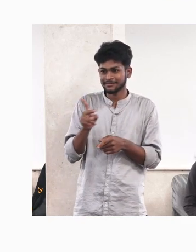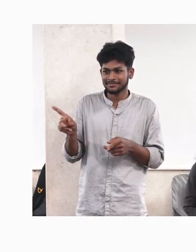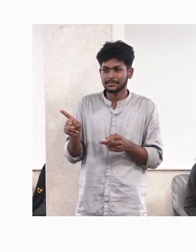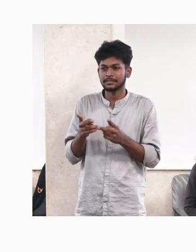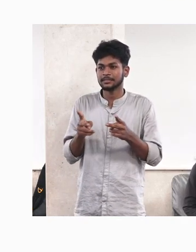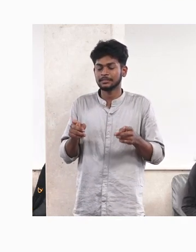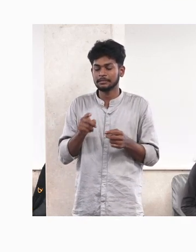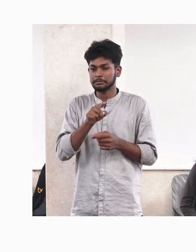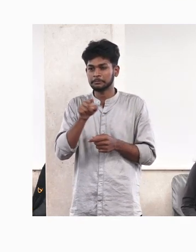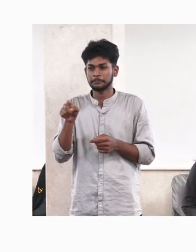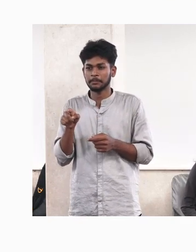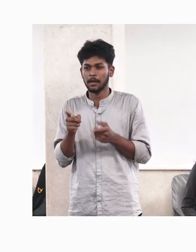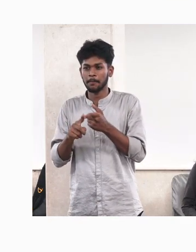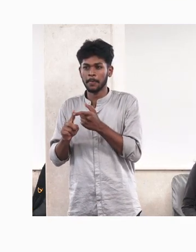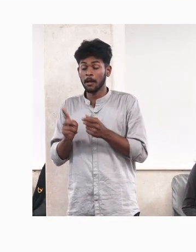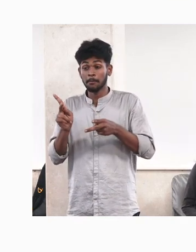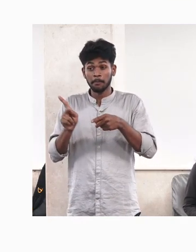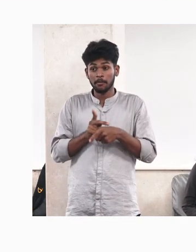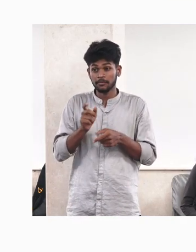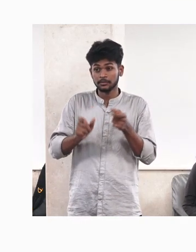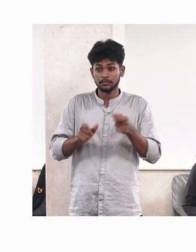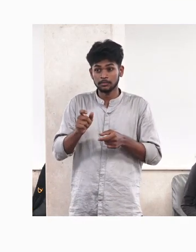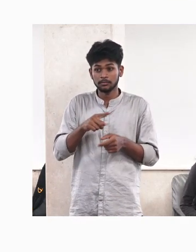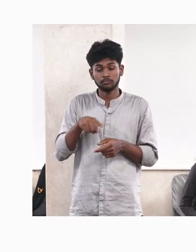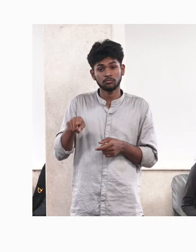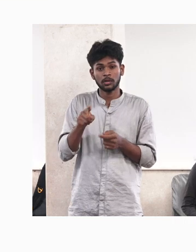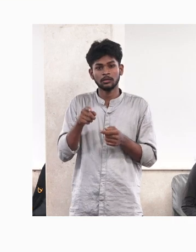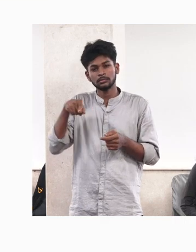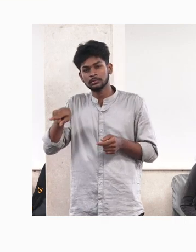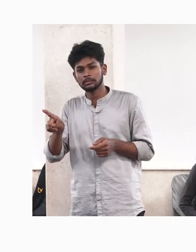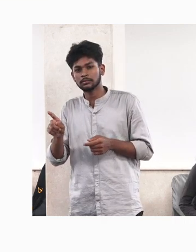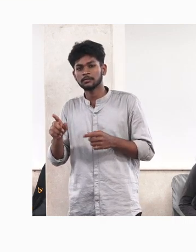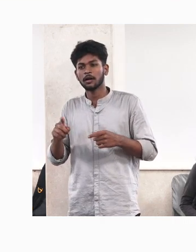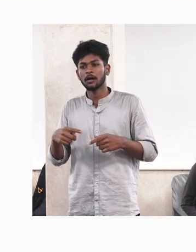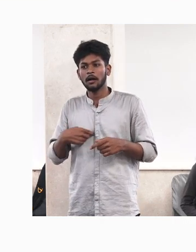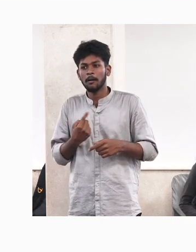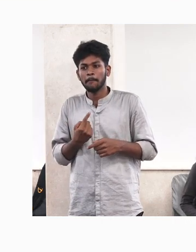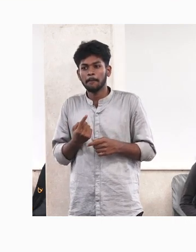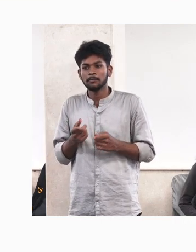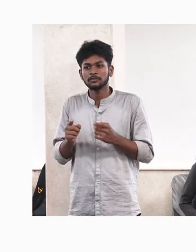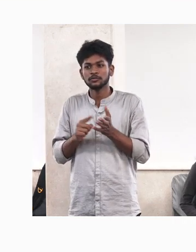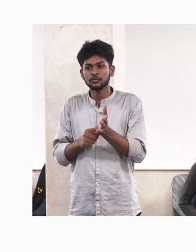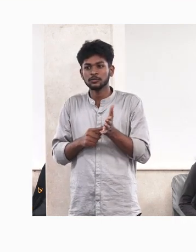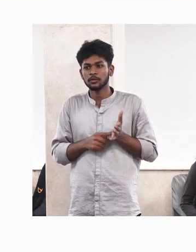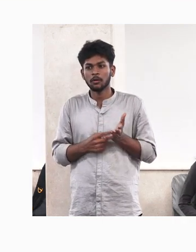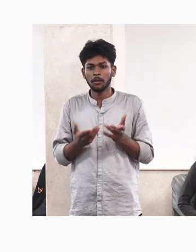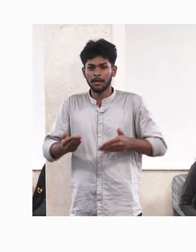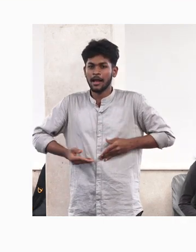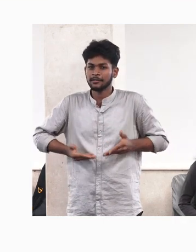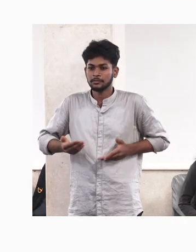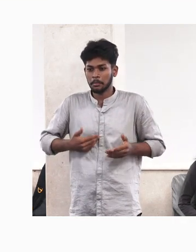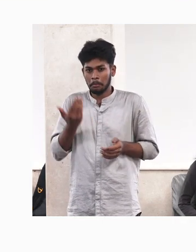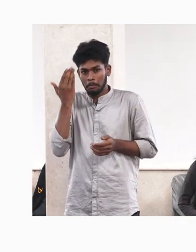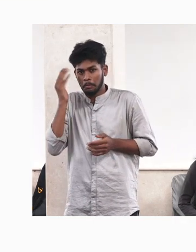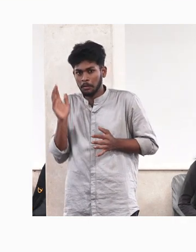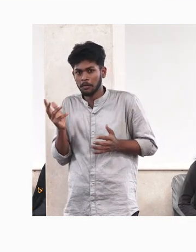and client. So the professional is the one that show himself or herself in an attitude of not knowing. I know